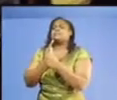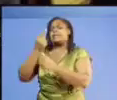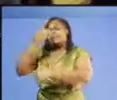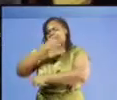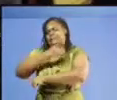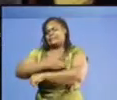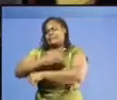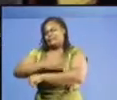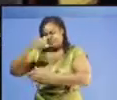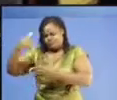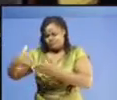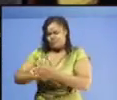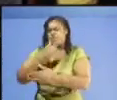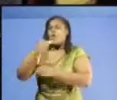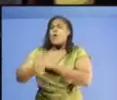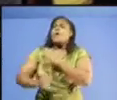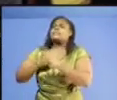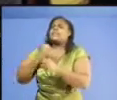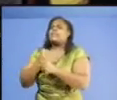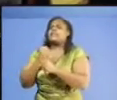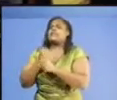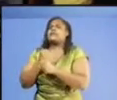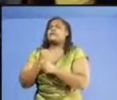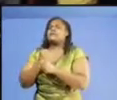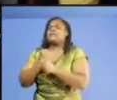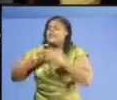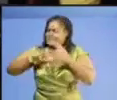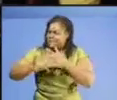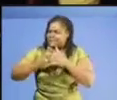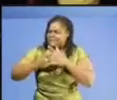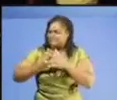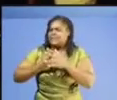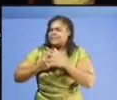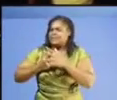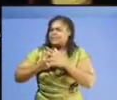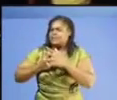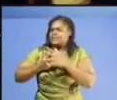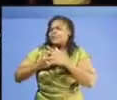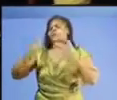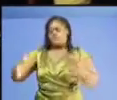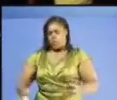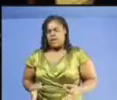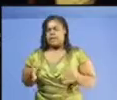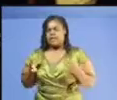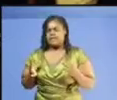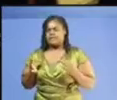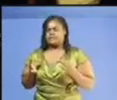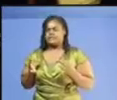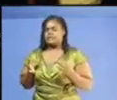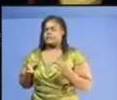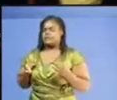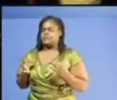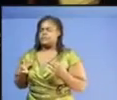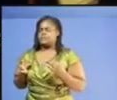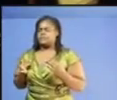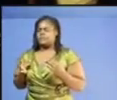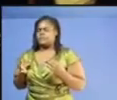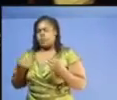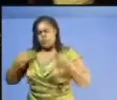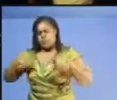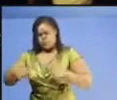of this new year, the beginning of the rest of our lives, we've come